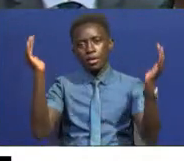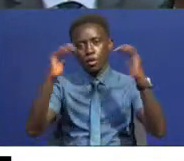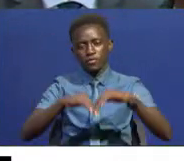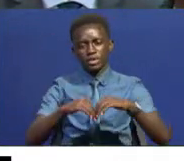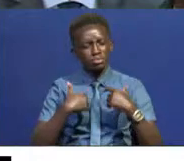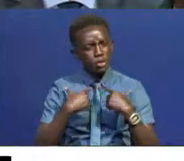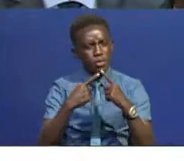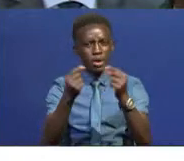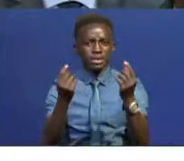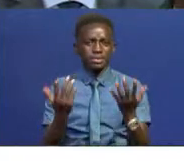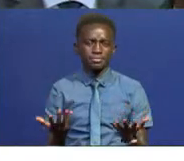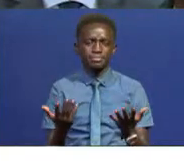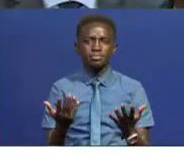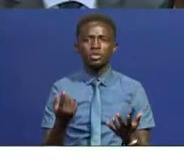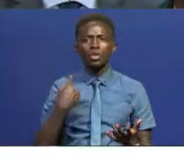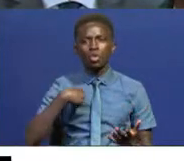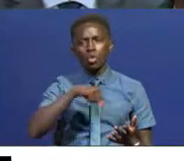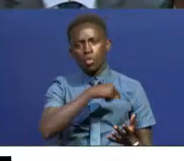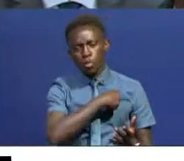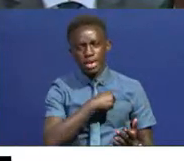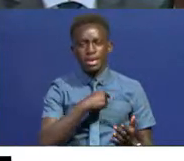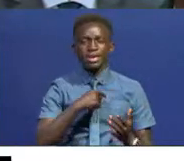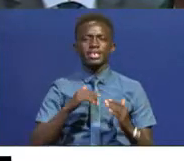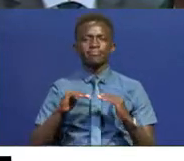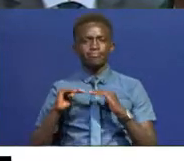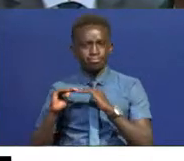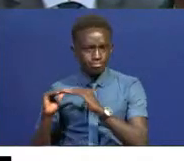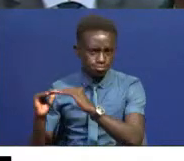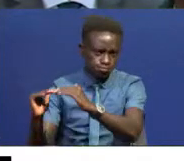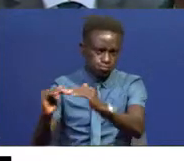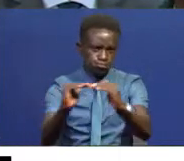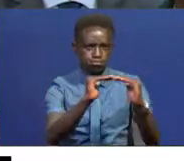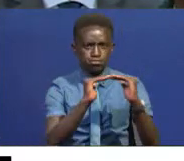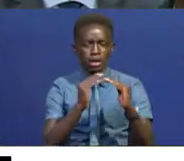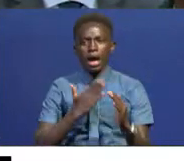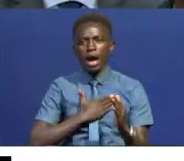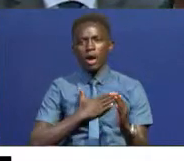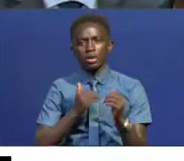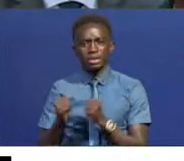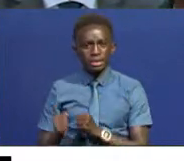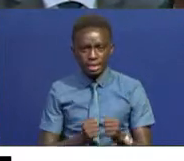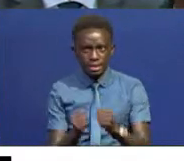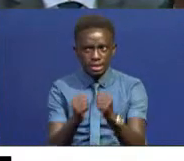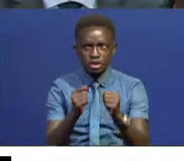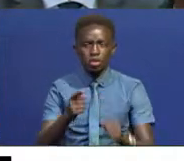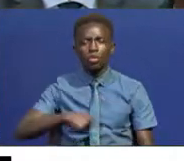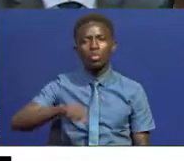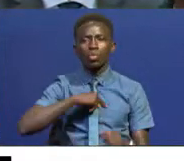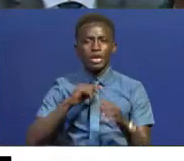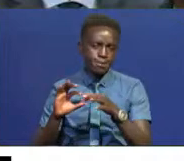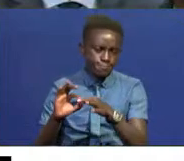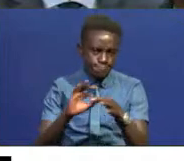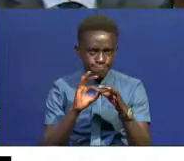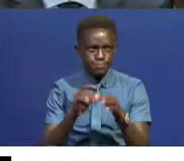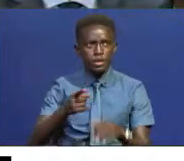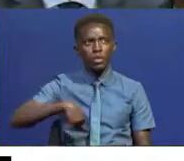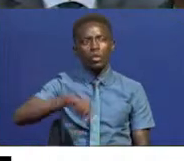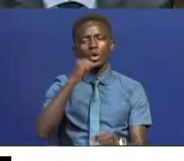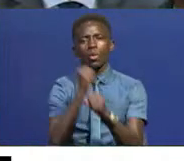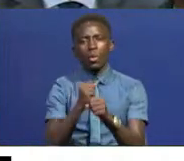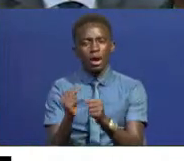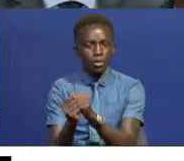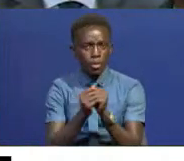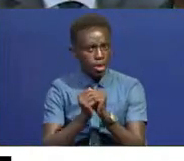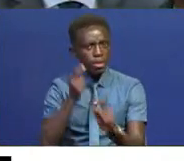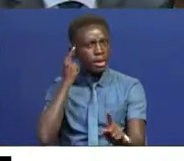we are harmonizing our strategy, we are collaborating, we are working together to make sure that we take